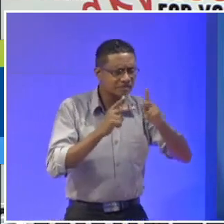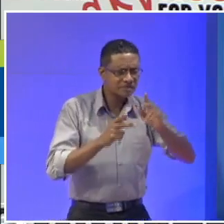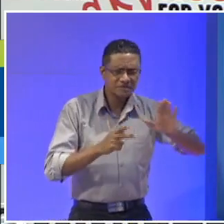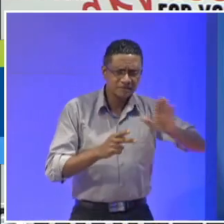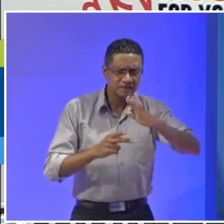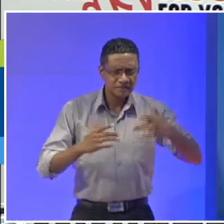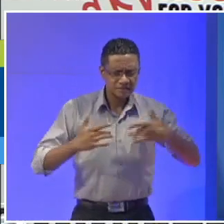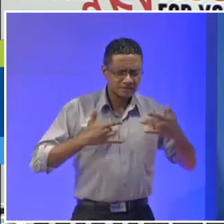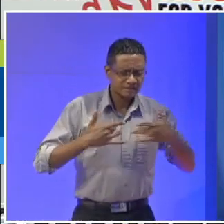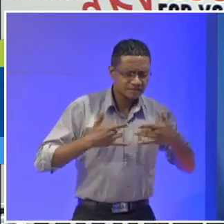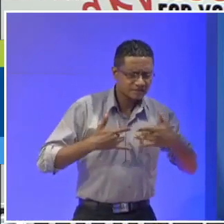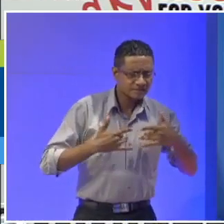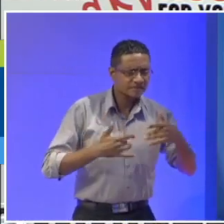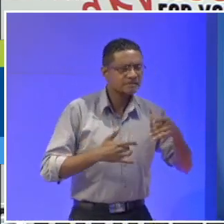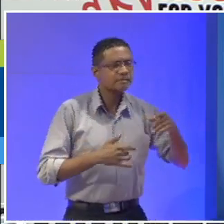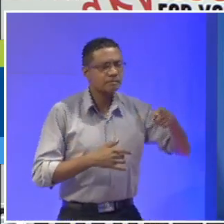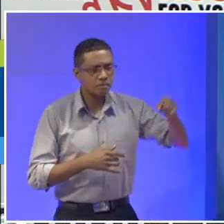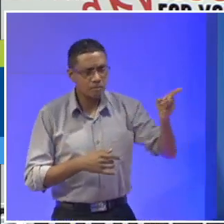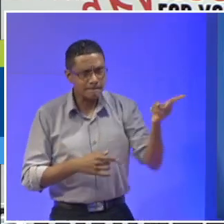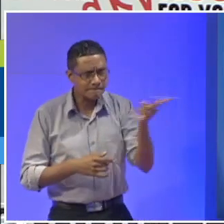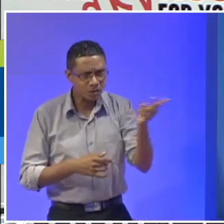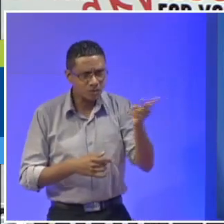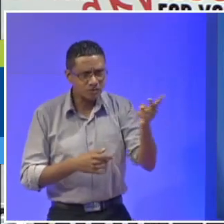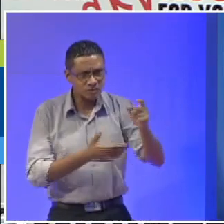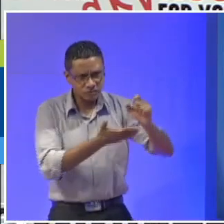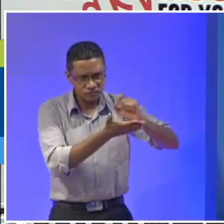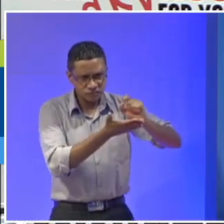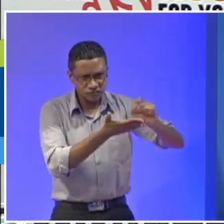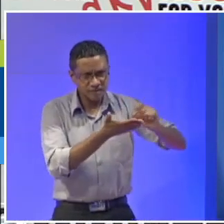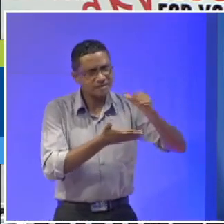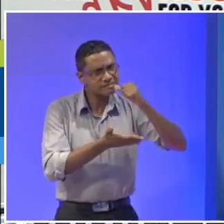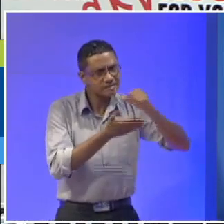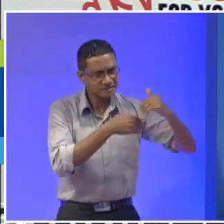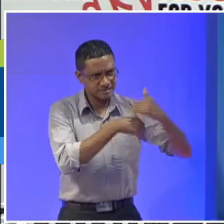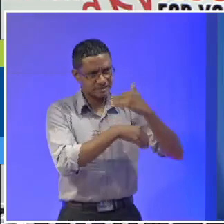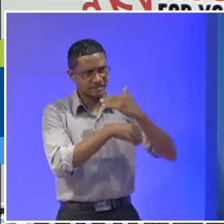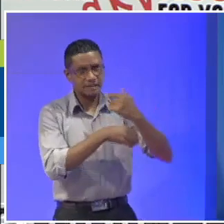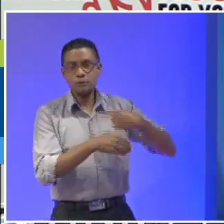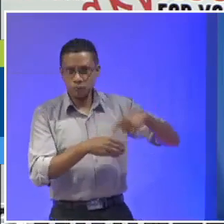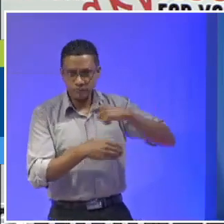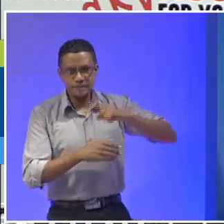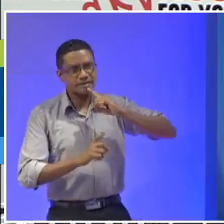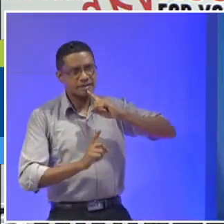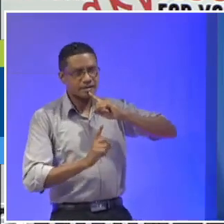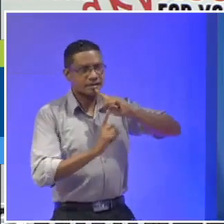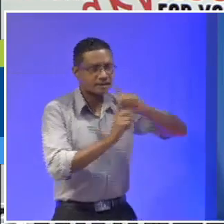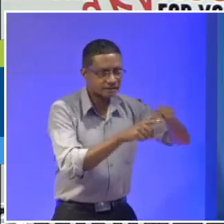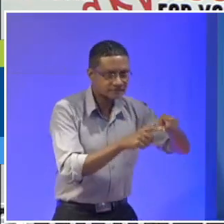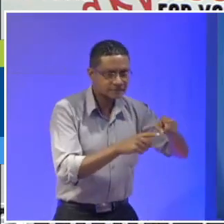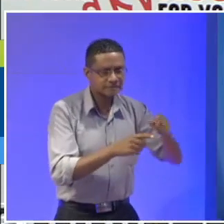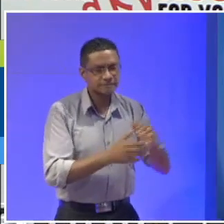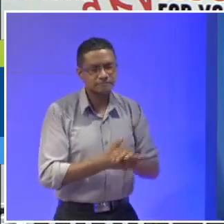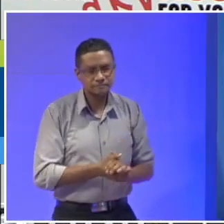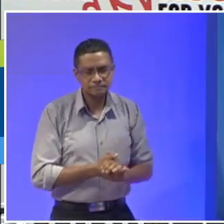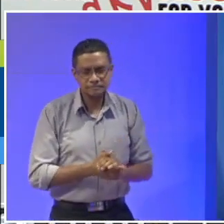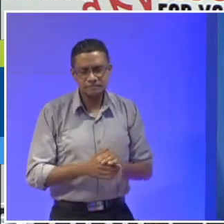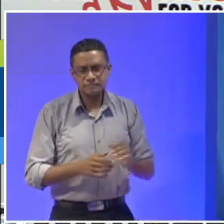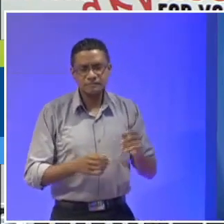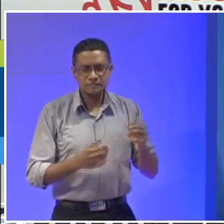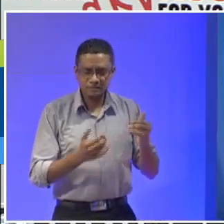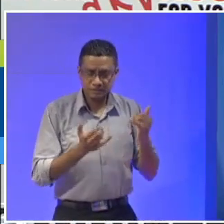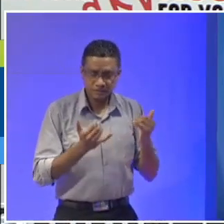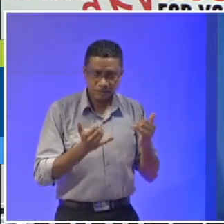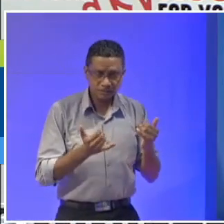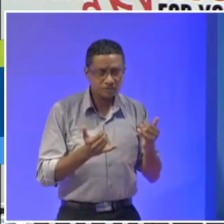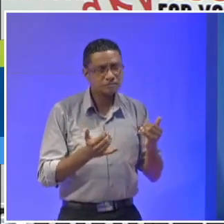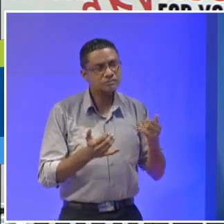write to us, and we did respond in writing. So that is where we are at this point in time. But it's a moving target,